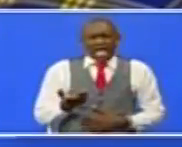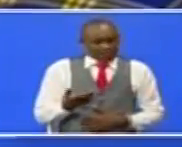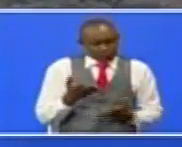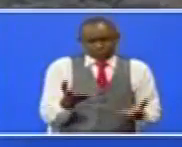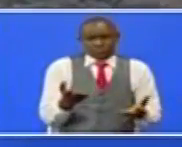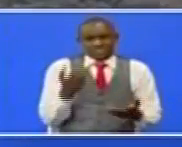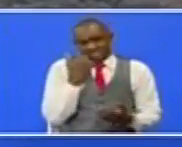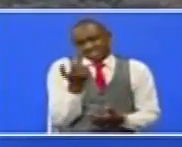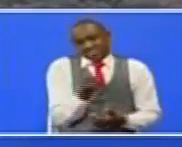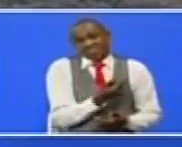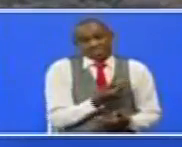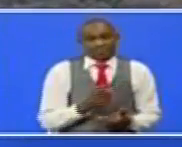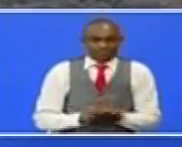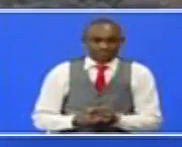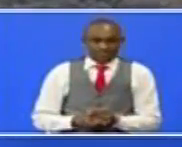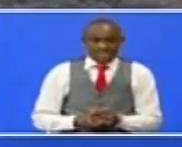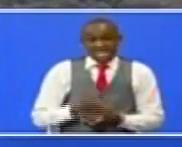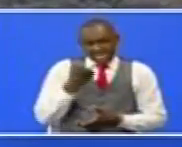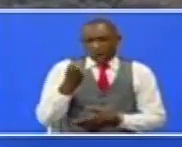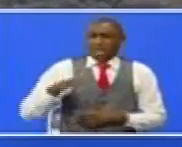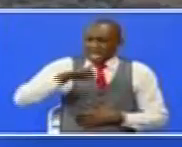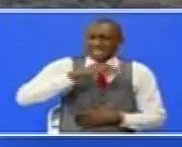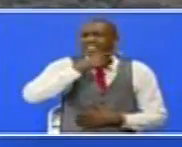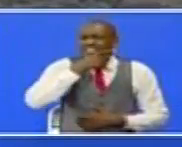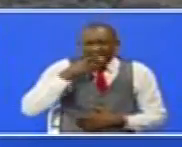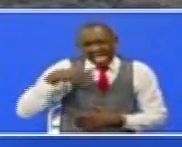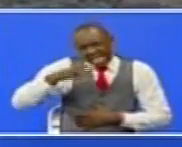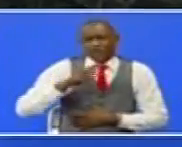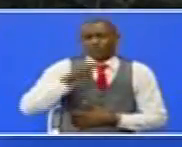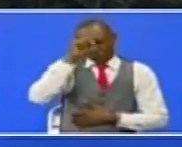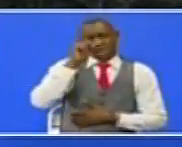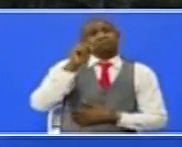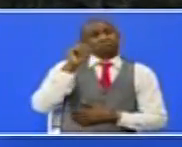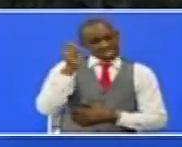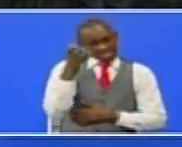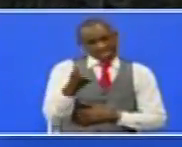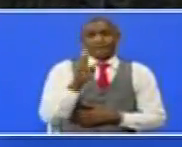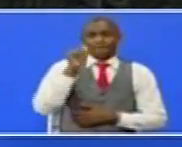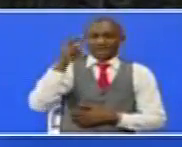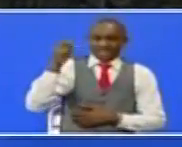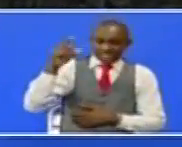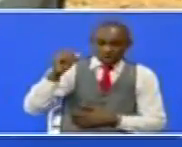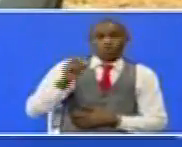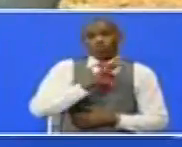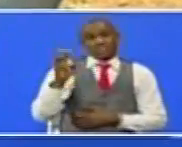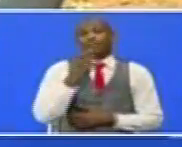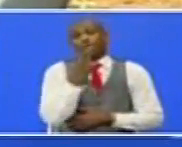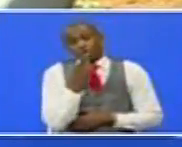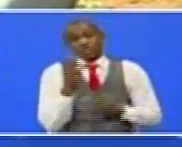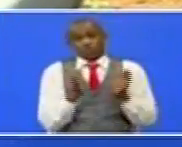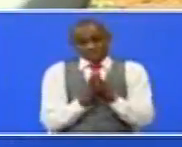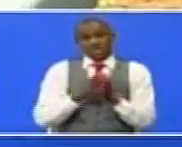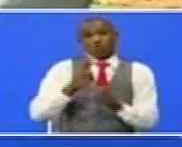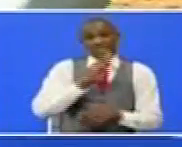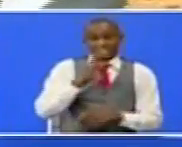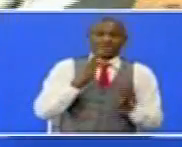symptoms. The largely arid and semi-arid northern parts of Kenya, including Baringo, West Pokot, some parts of